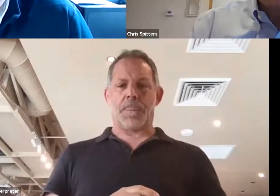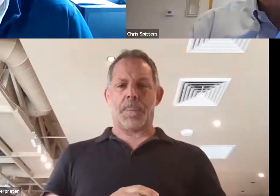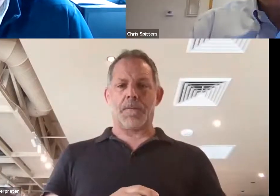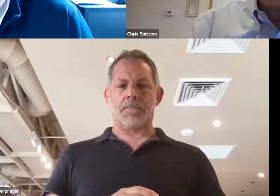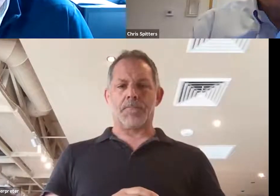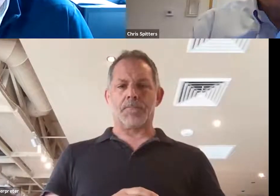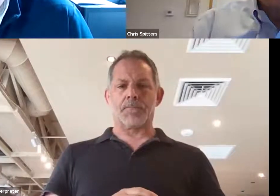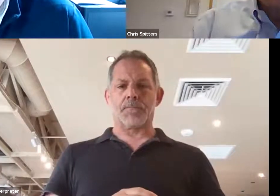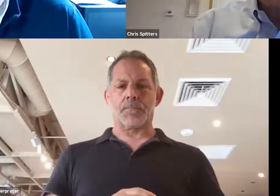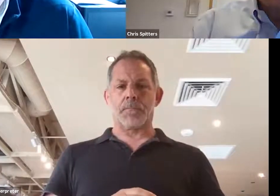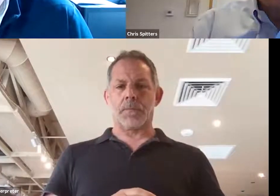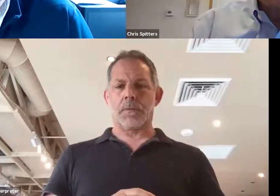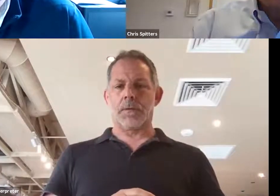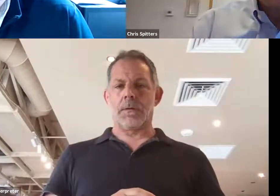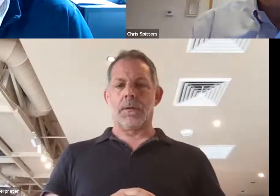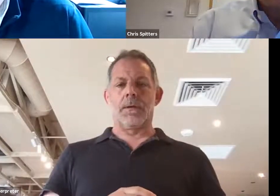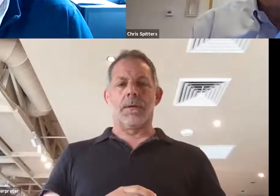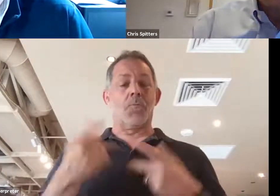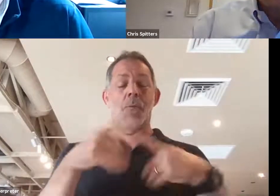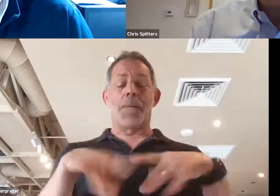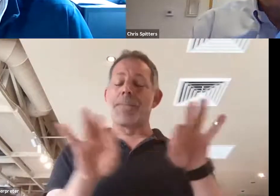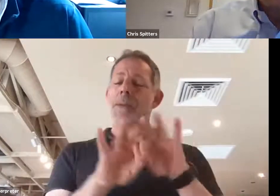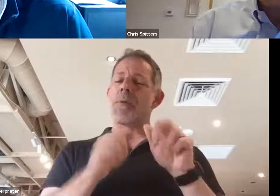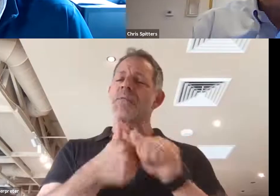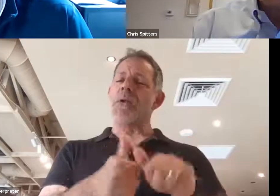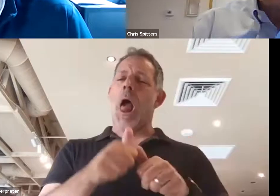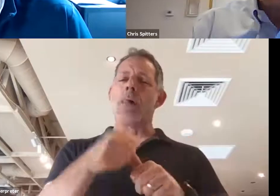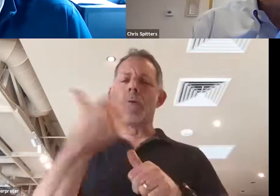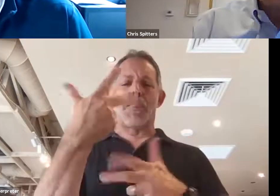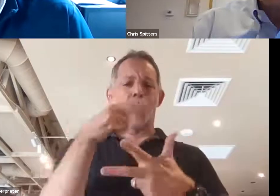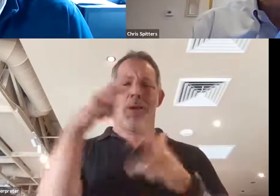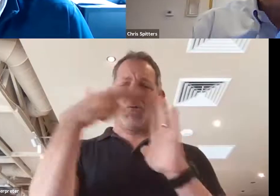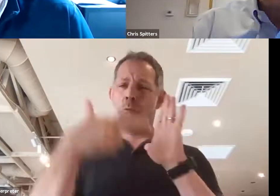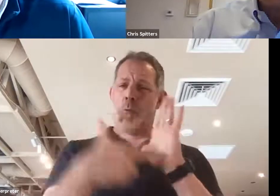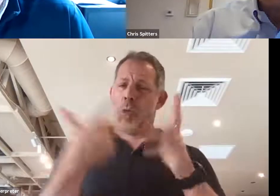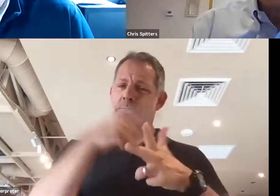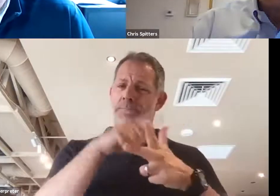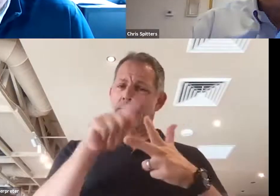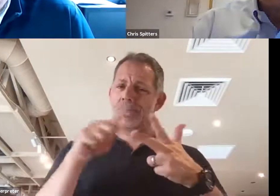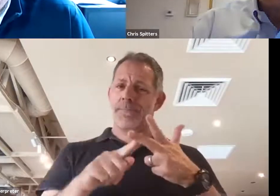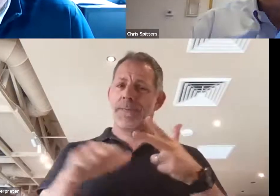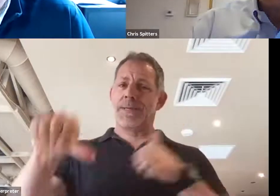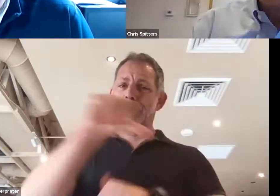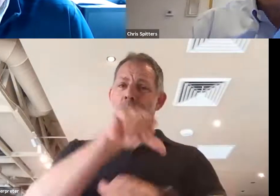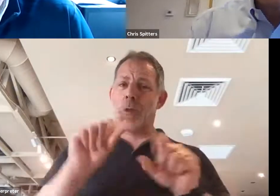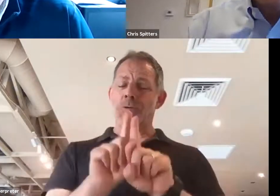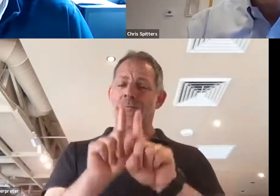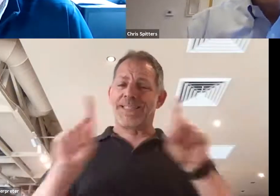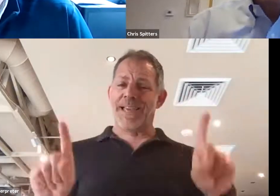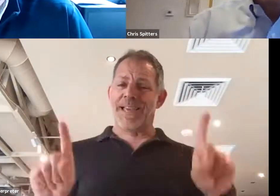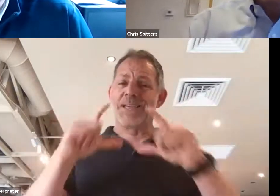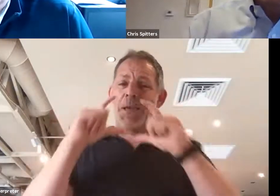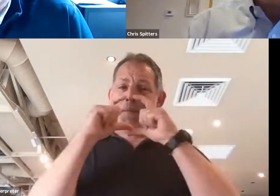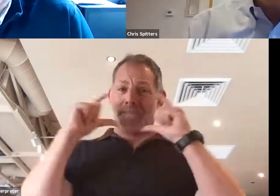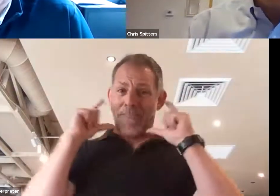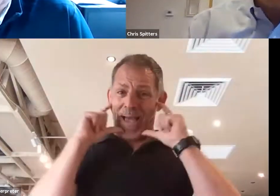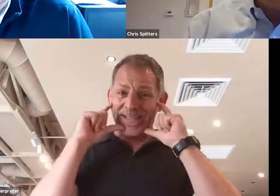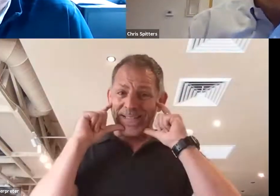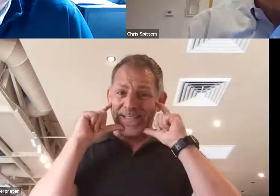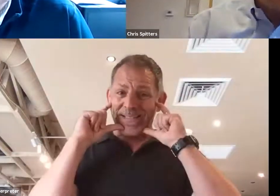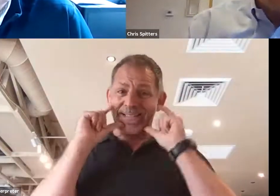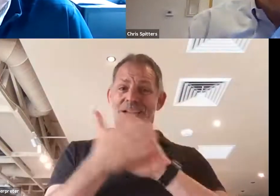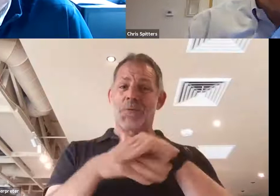our economy back up and running at full speed again. So with that, I'm going to turn it over to Dr. Spitters from the Snohomish Health